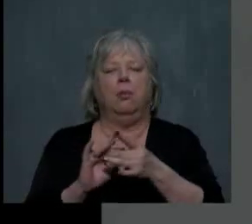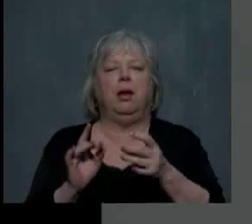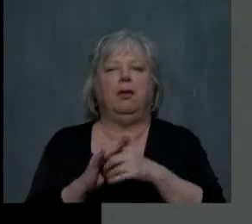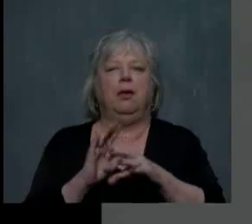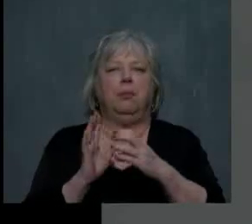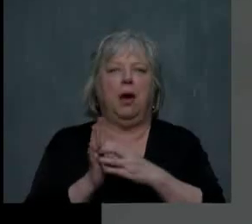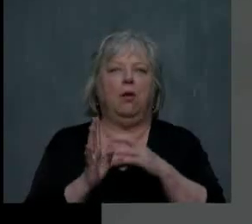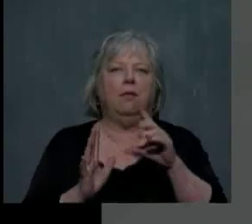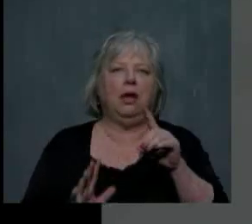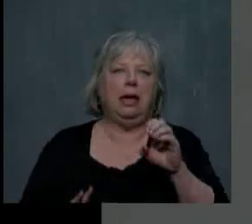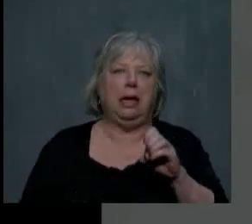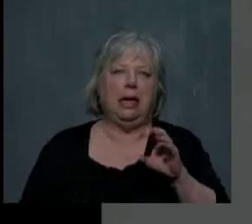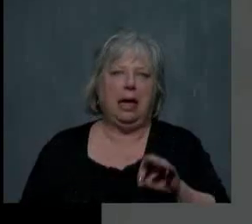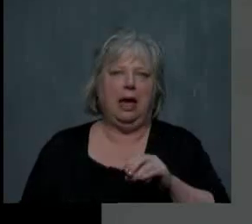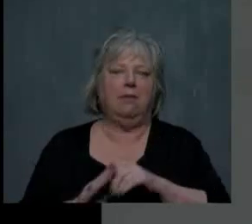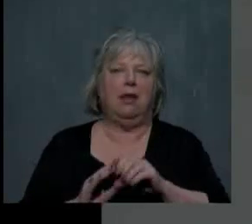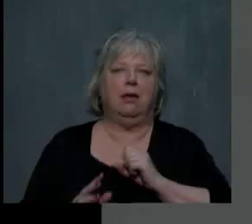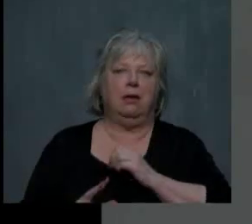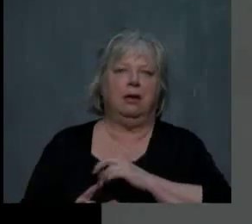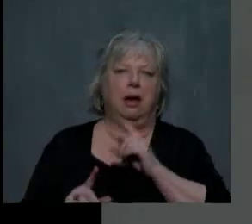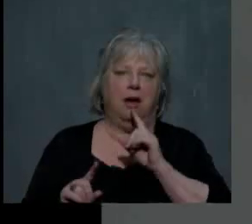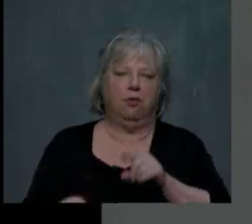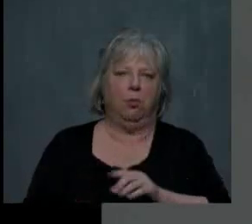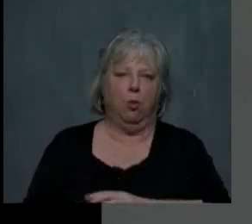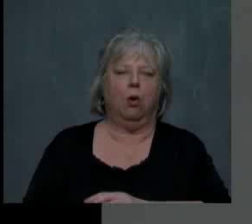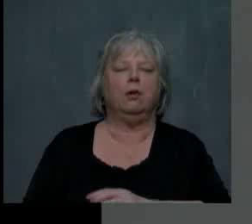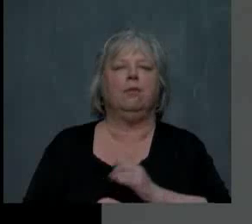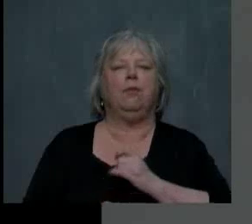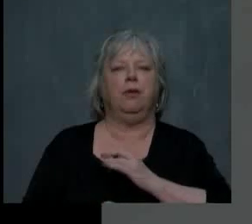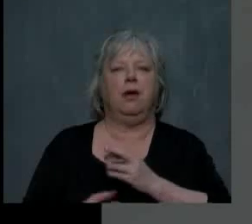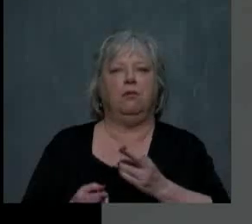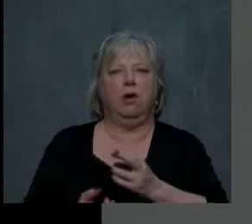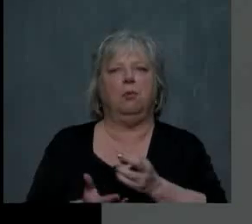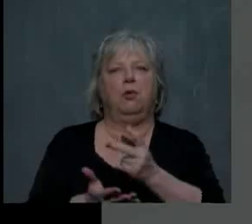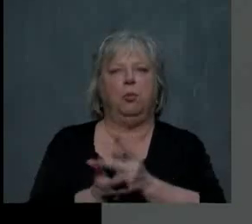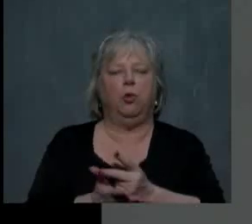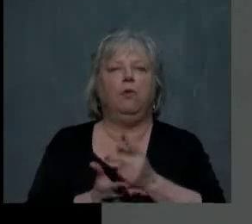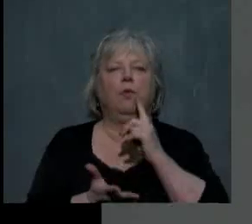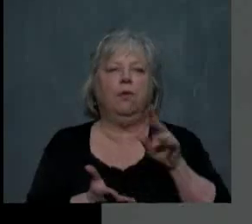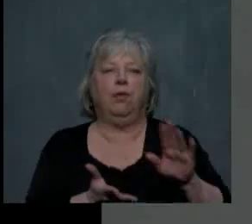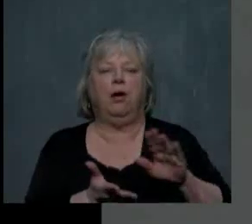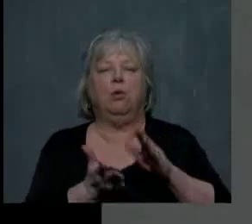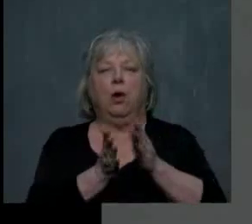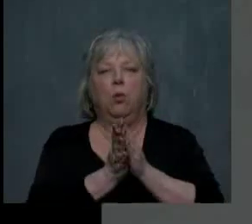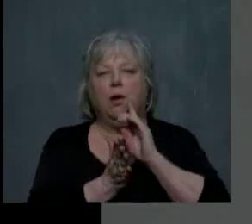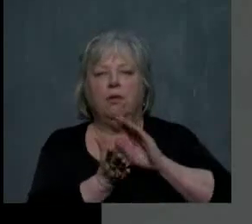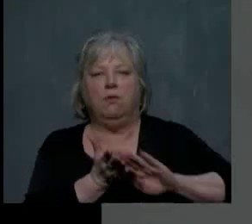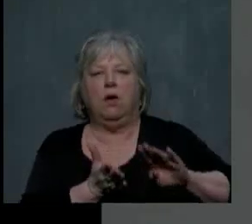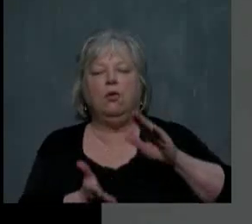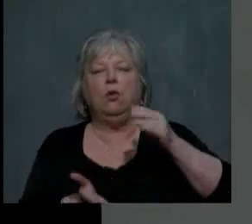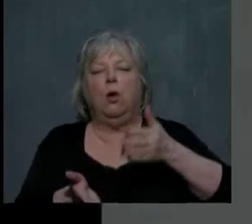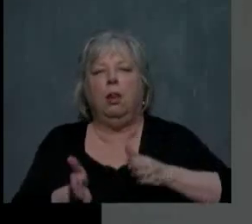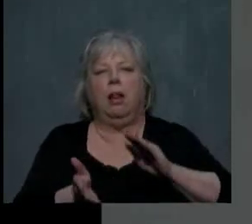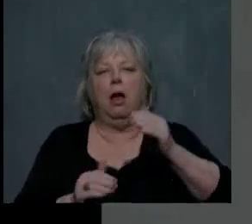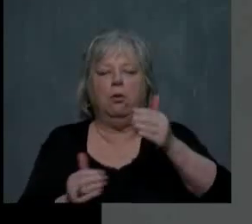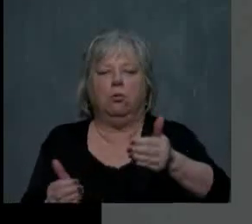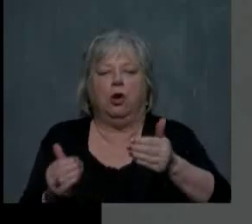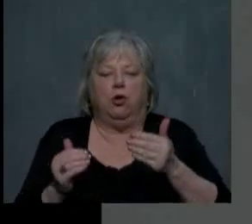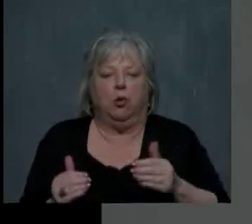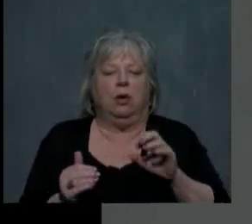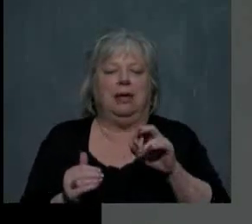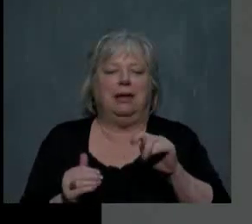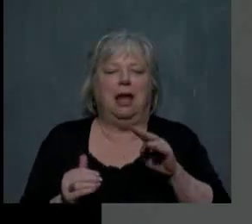E, and F of the agenda staff report. Staff recommends approval of the variance request to allow reduced side yard setback for